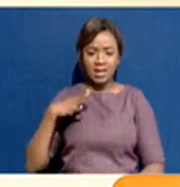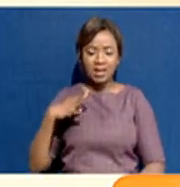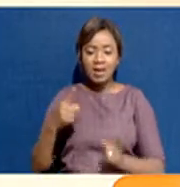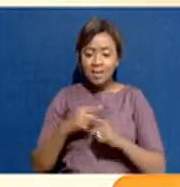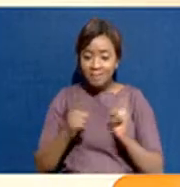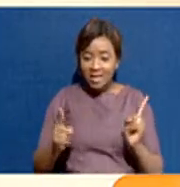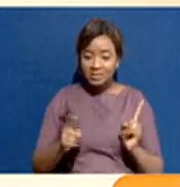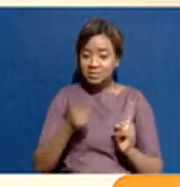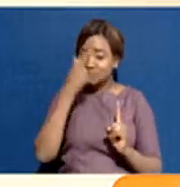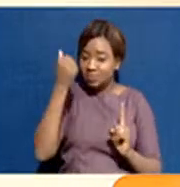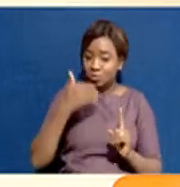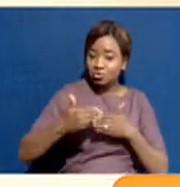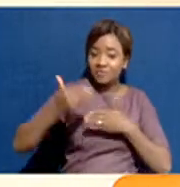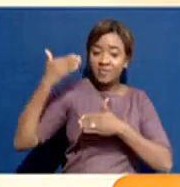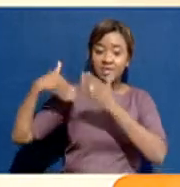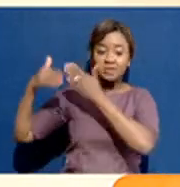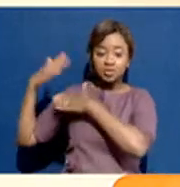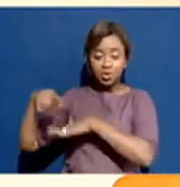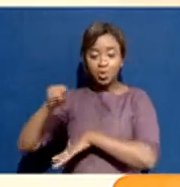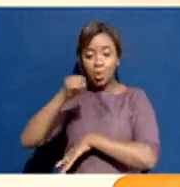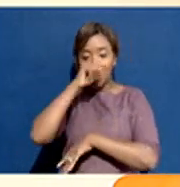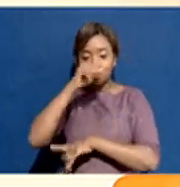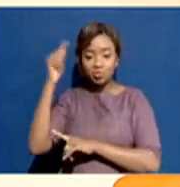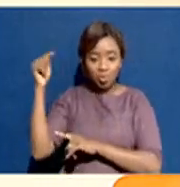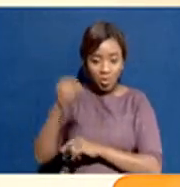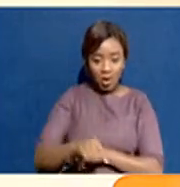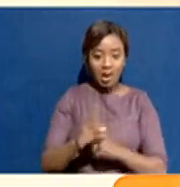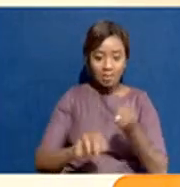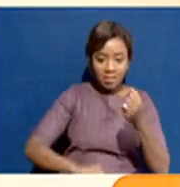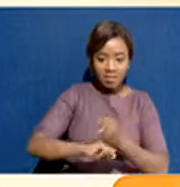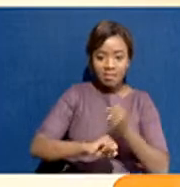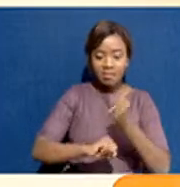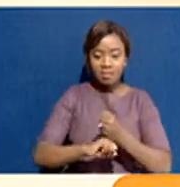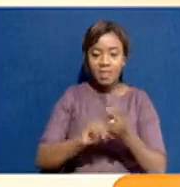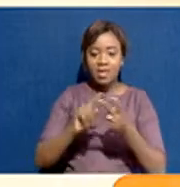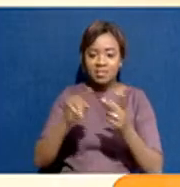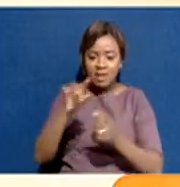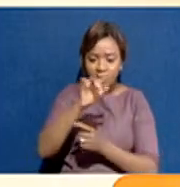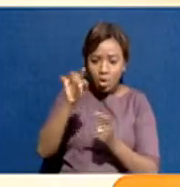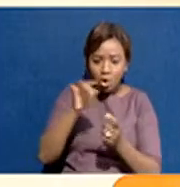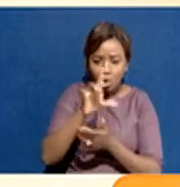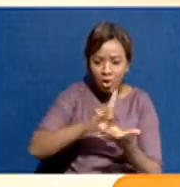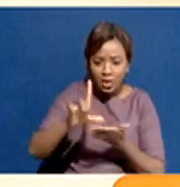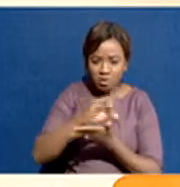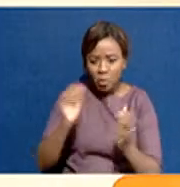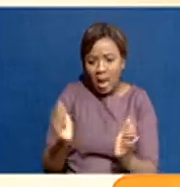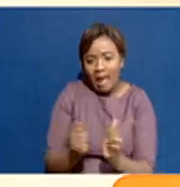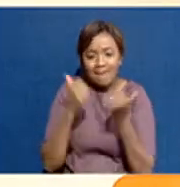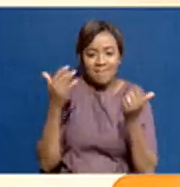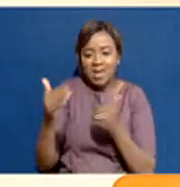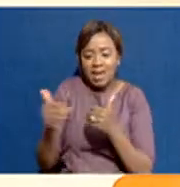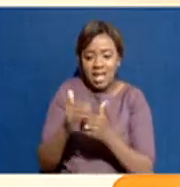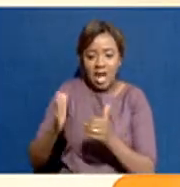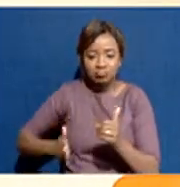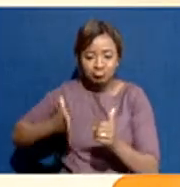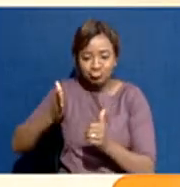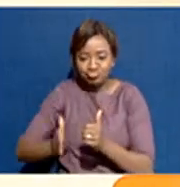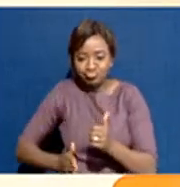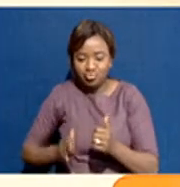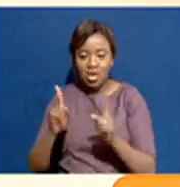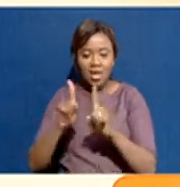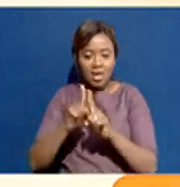of historical colonial fortunes, geographic accidents, and even